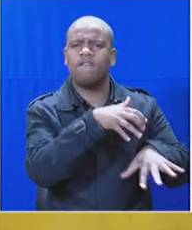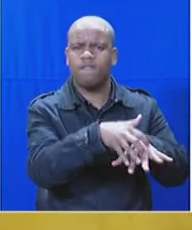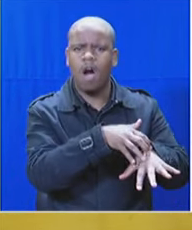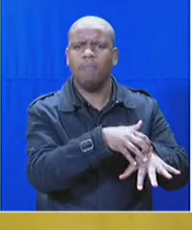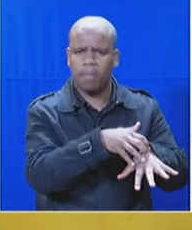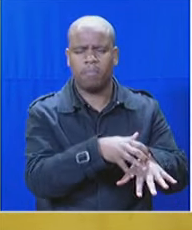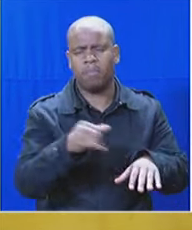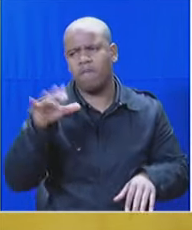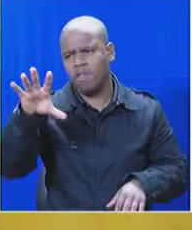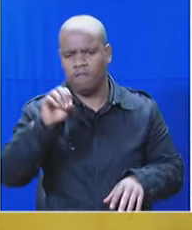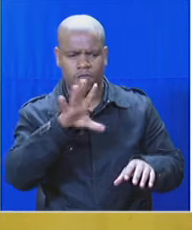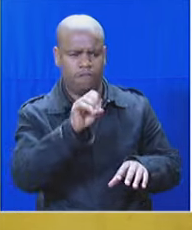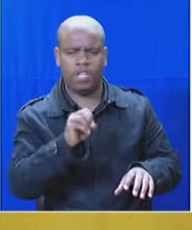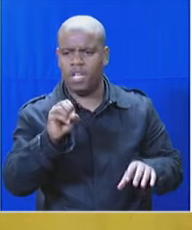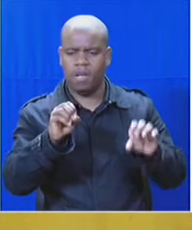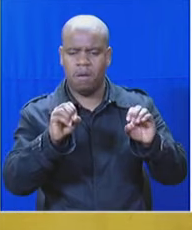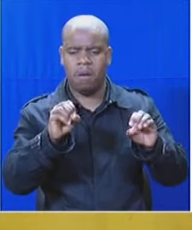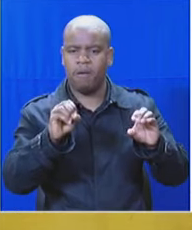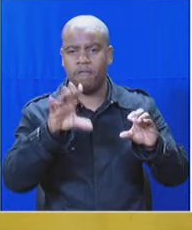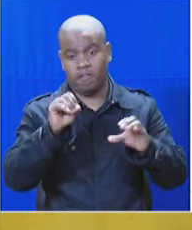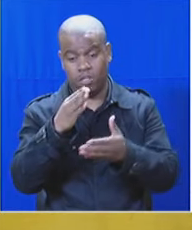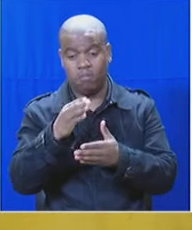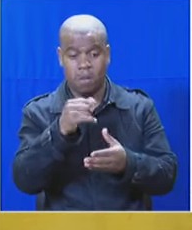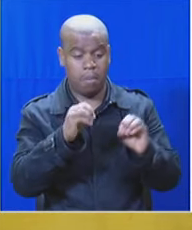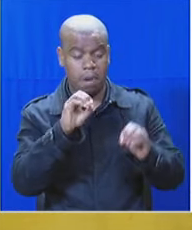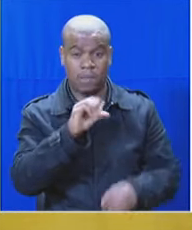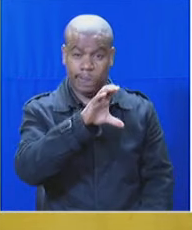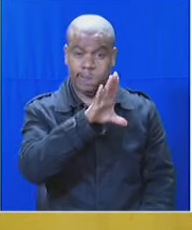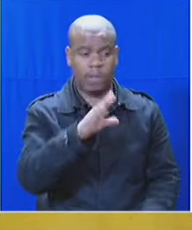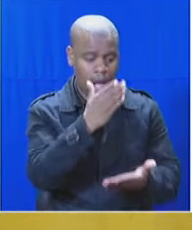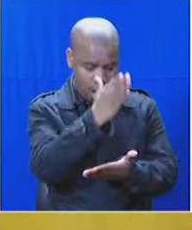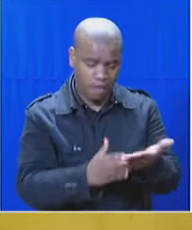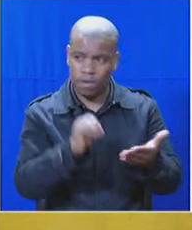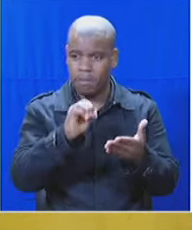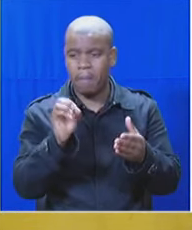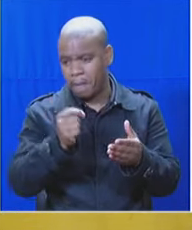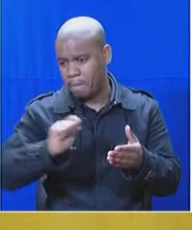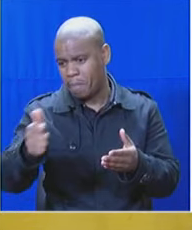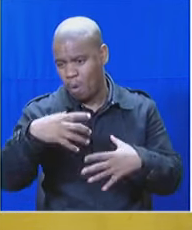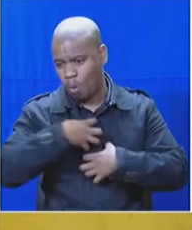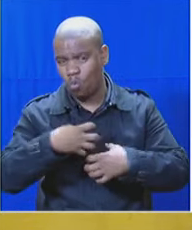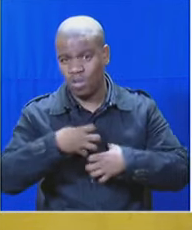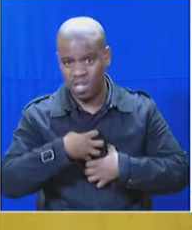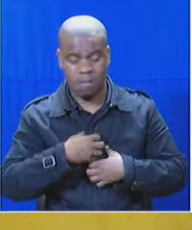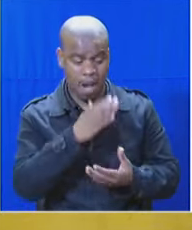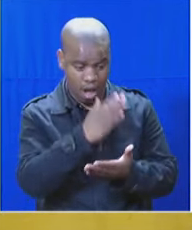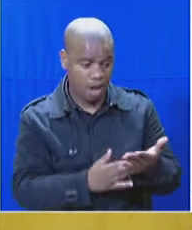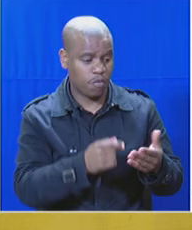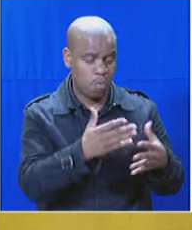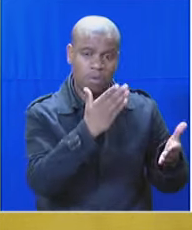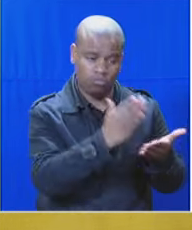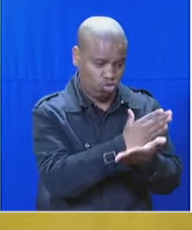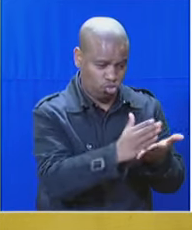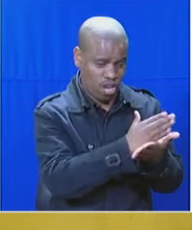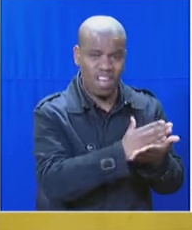angaxozwa umuntu omnyama ukusukela ngoko kwaqalwa ukuba anikwe i-wages ukuze kuthiwe umuntu omnyama